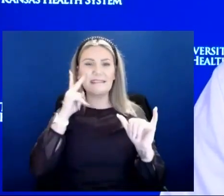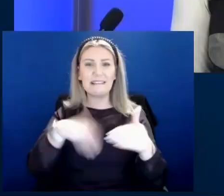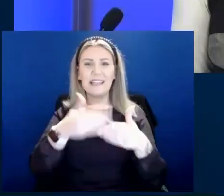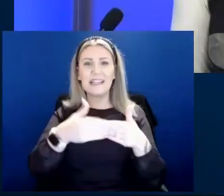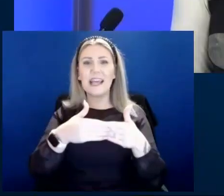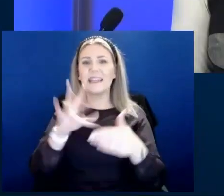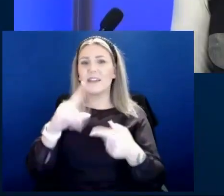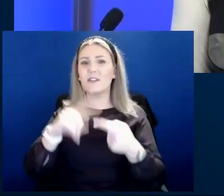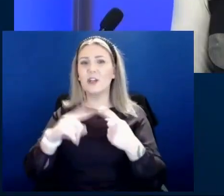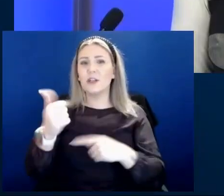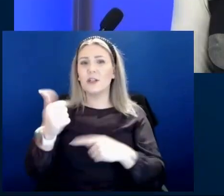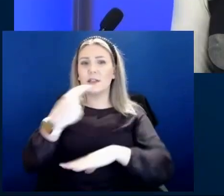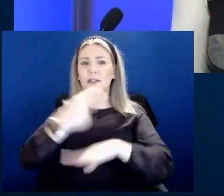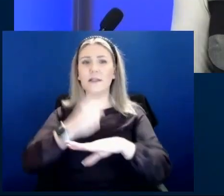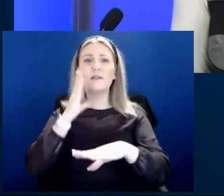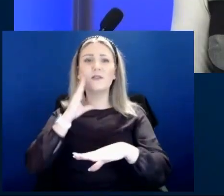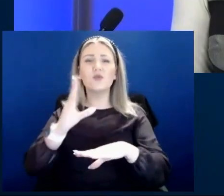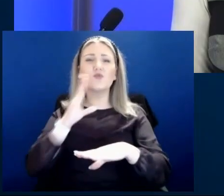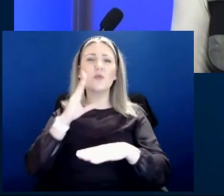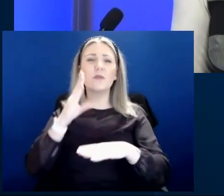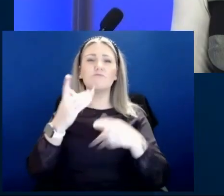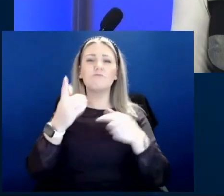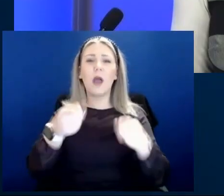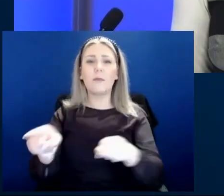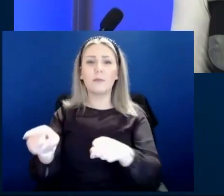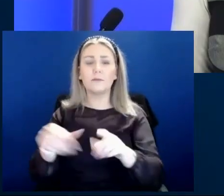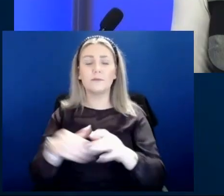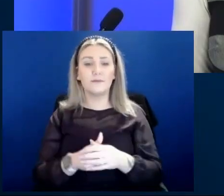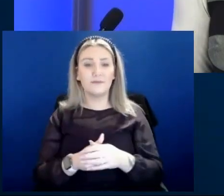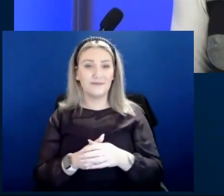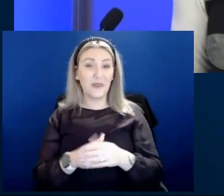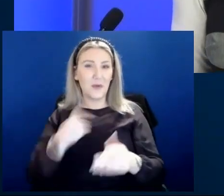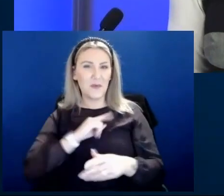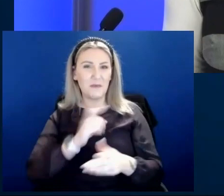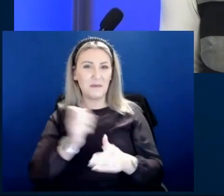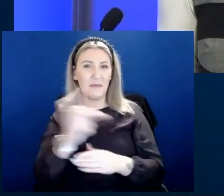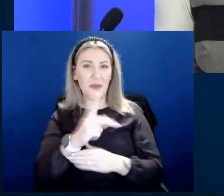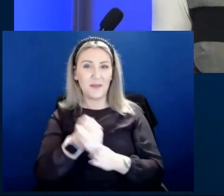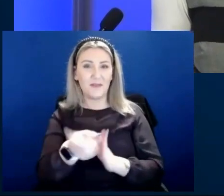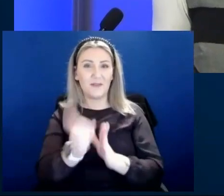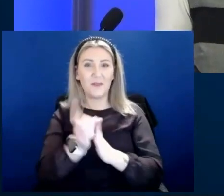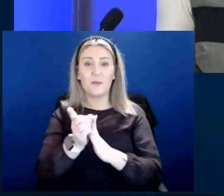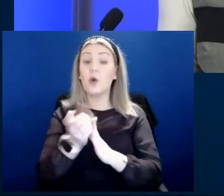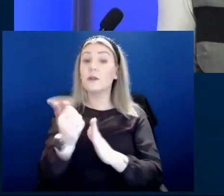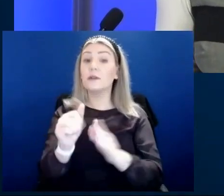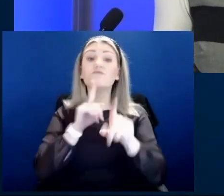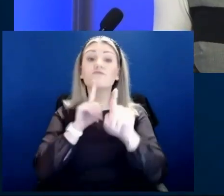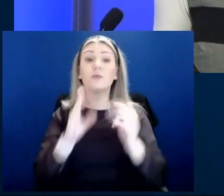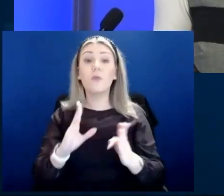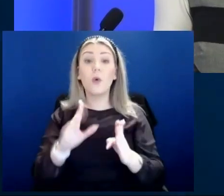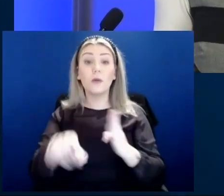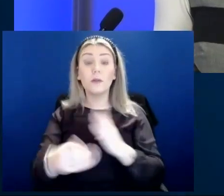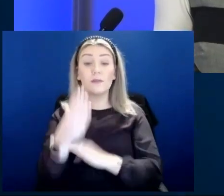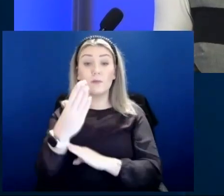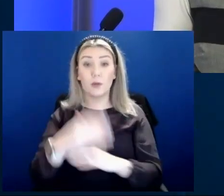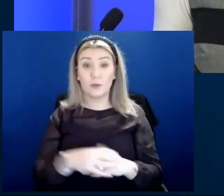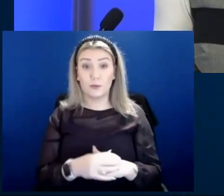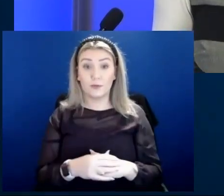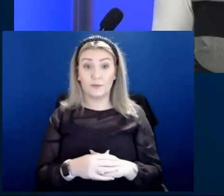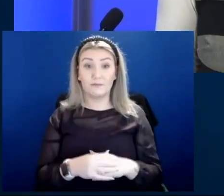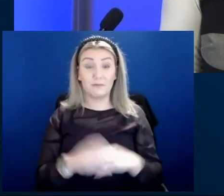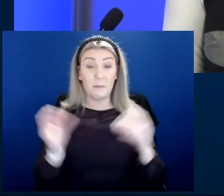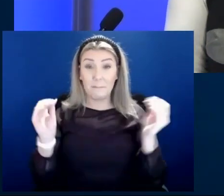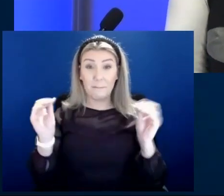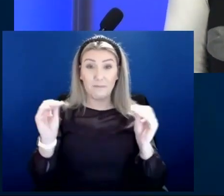right, keep us updated. Doc Hawk, we'll get back with you here in just a few moments. Let's just check and see if we have any reporters on the line, though. And we do not, so let's get